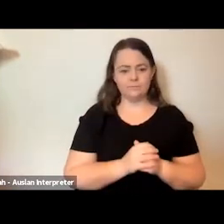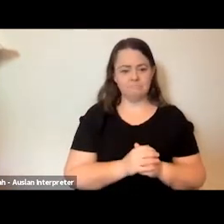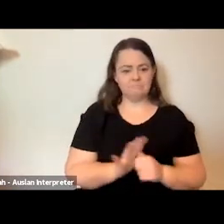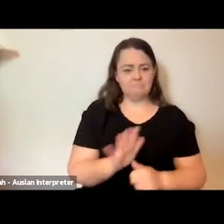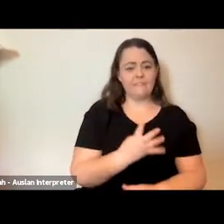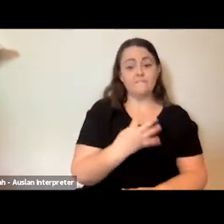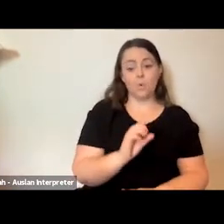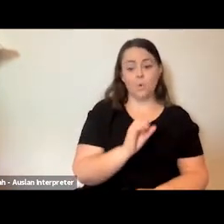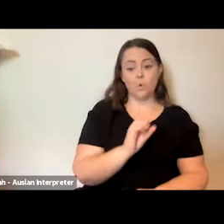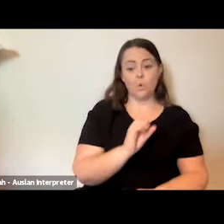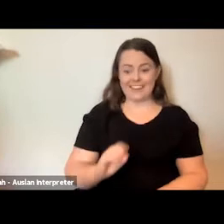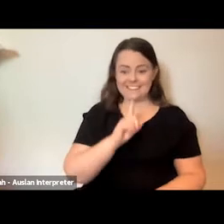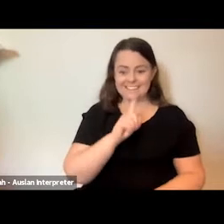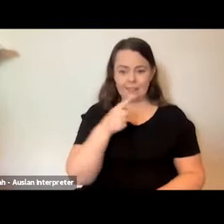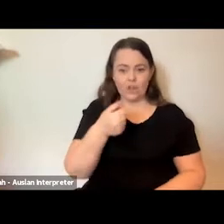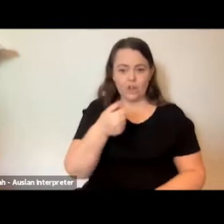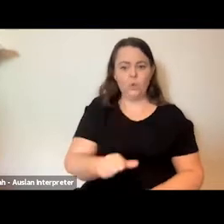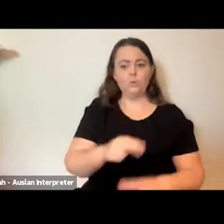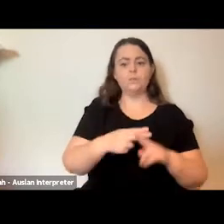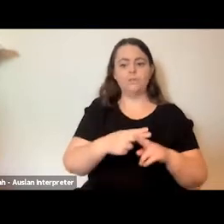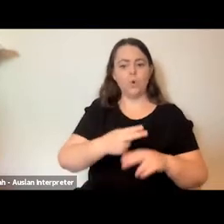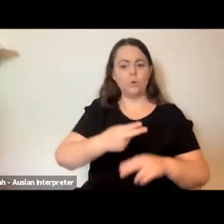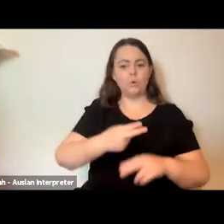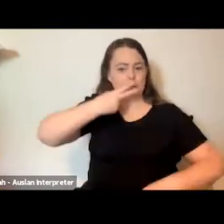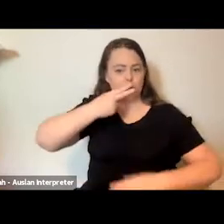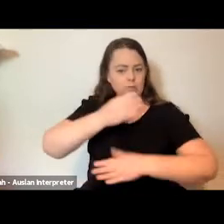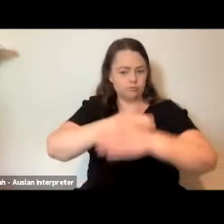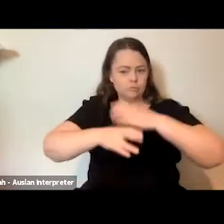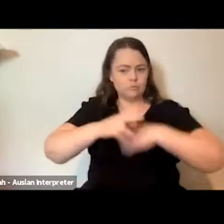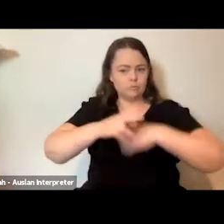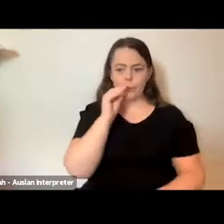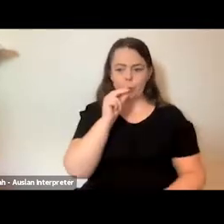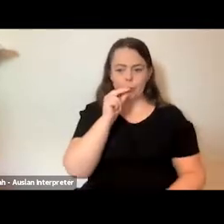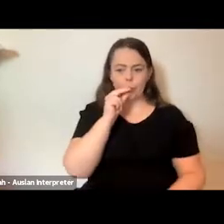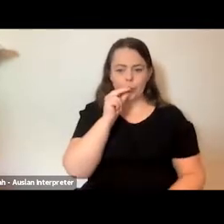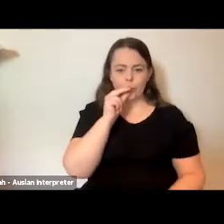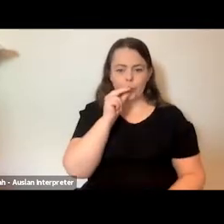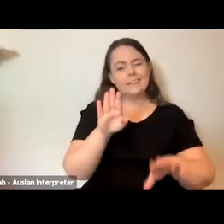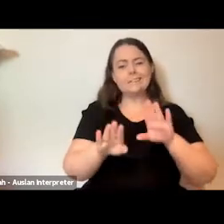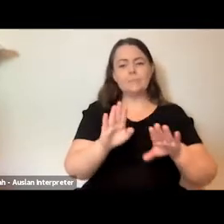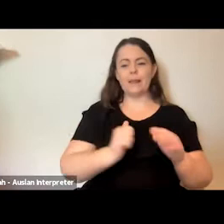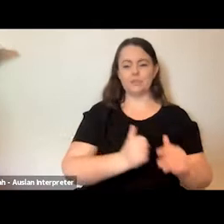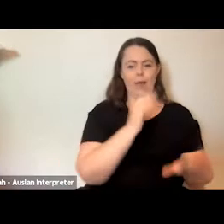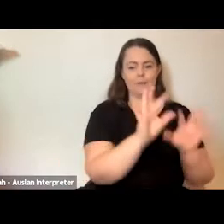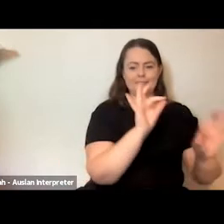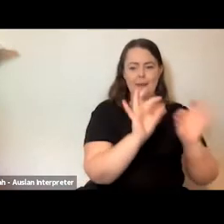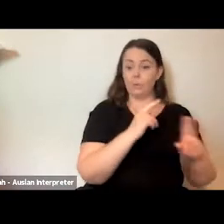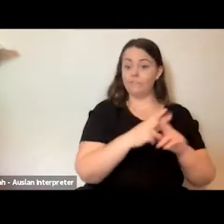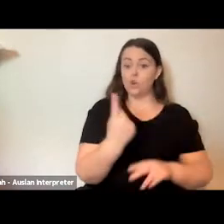e-cigarettes as a smoking cessation tool. Again, that's fairly similar as to what we saw among our sample of people who inject